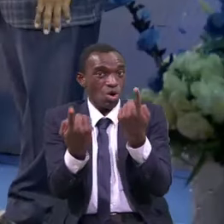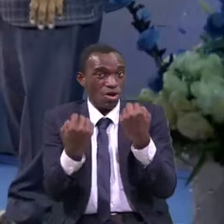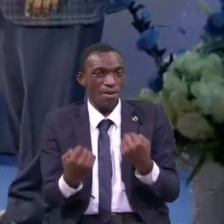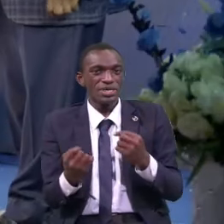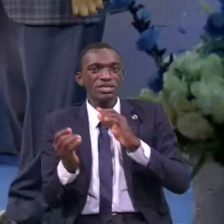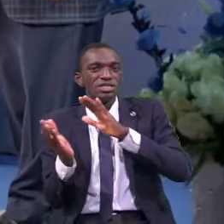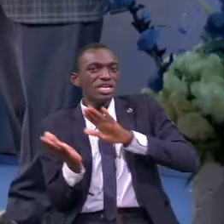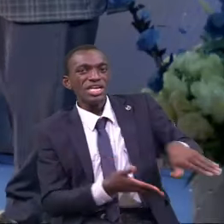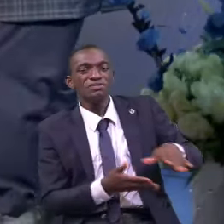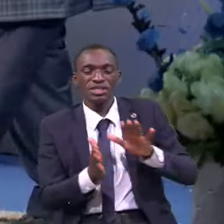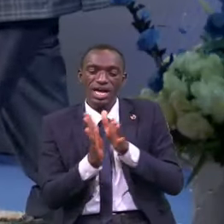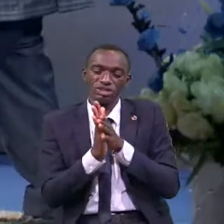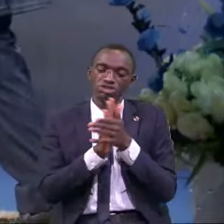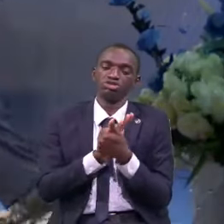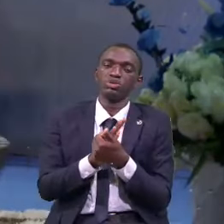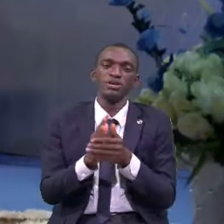fornication behind.